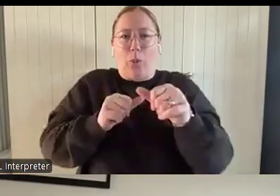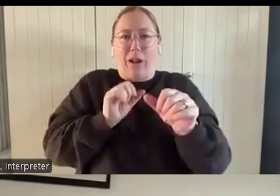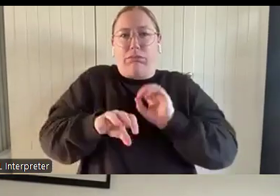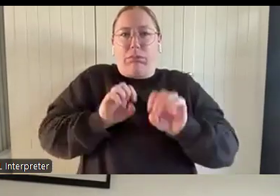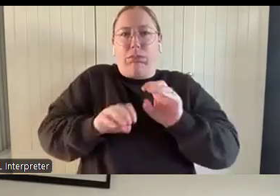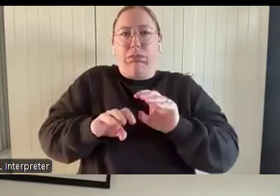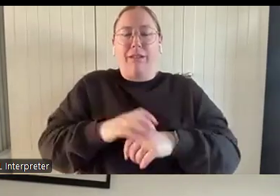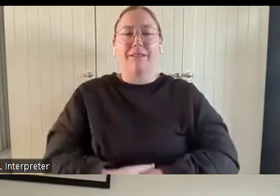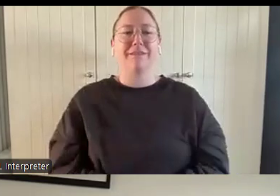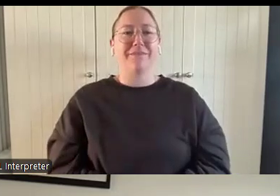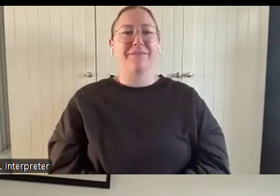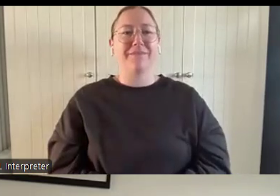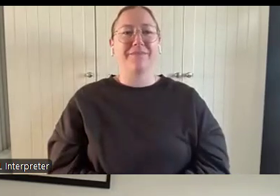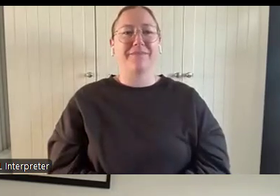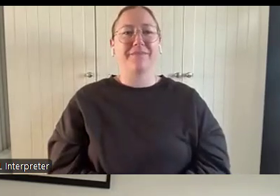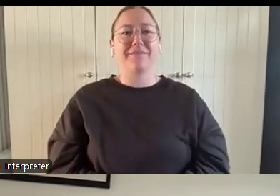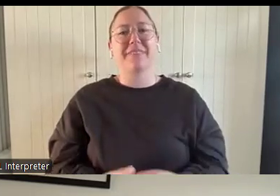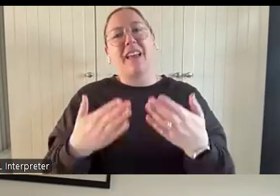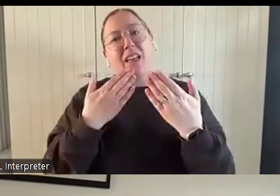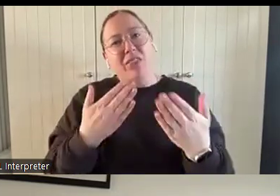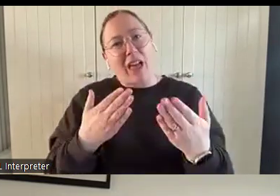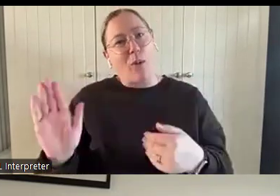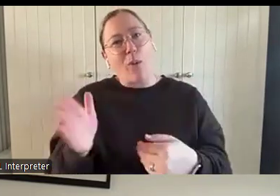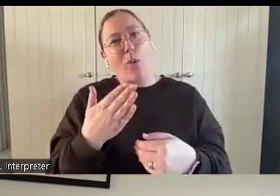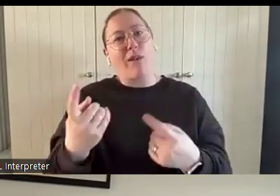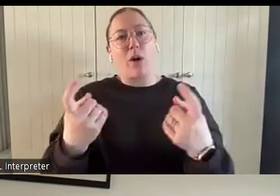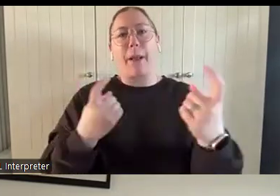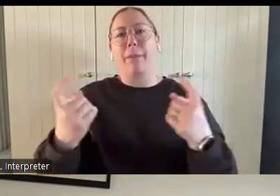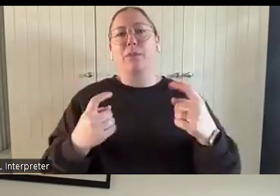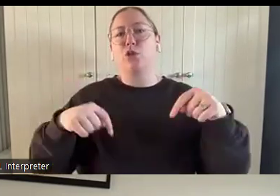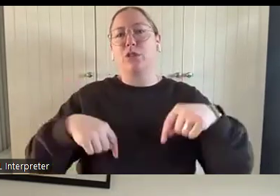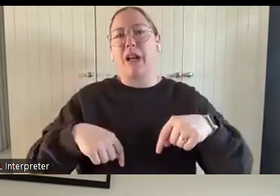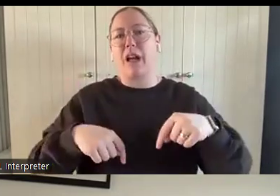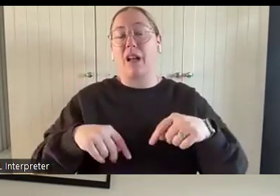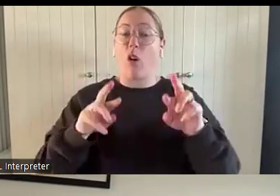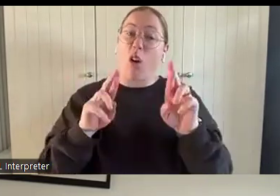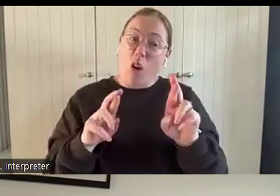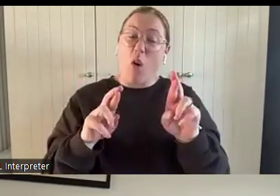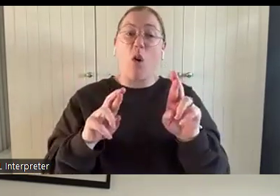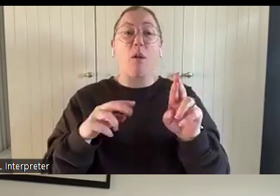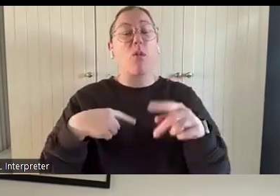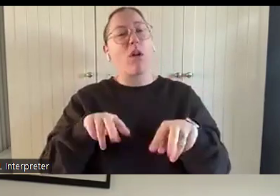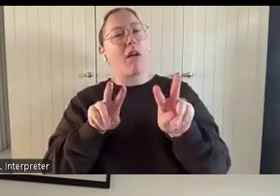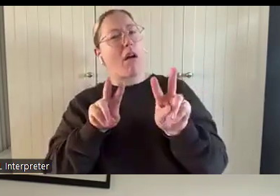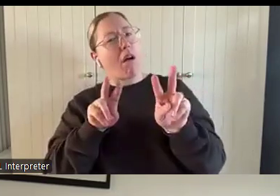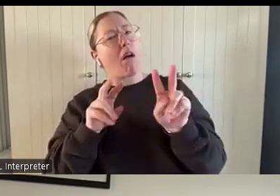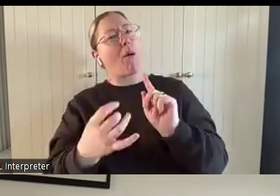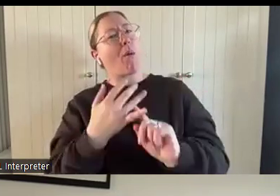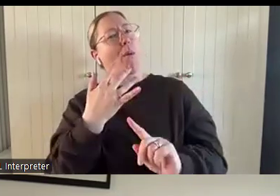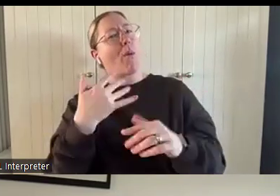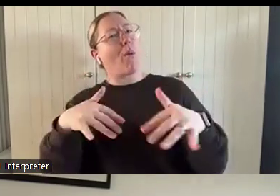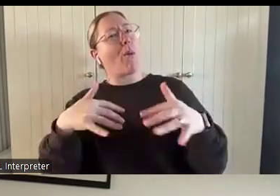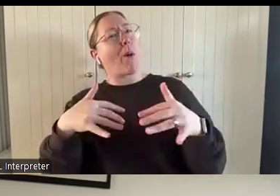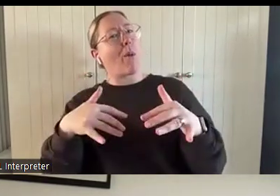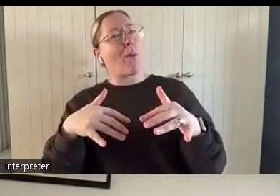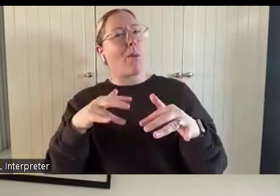you. And thank you, everyone, for coming along today. Hopefully you found that really kind of thought-provoking and inspiring to listen